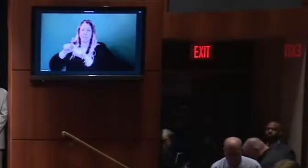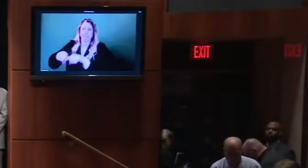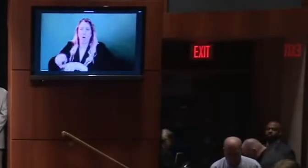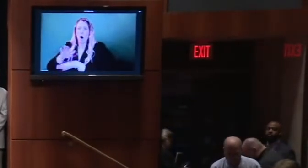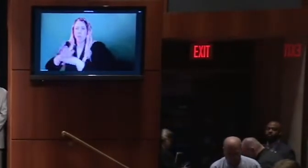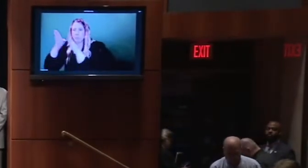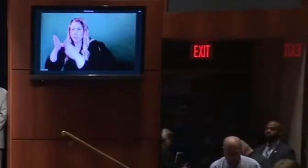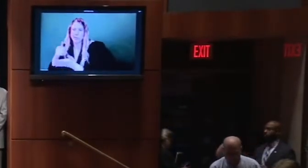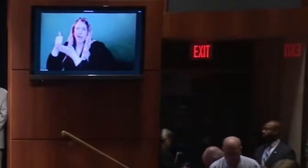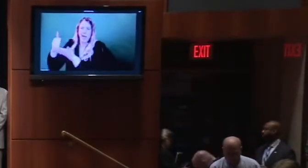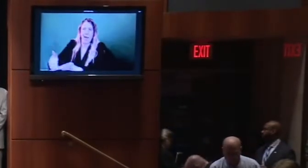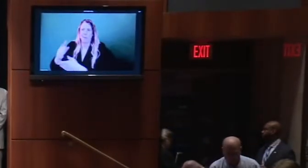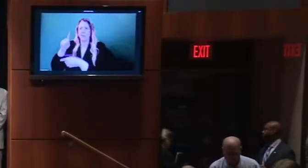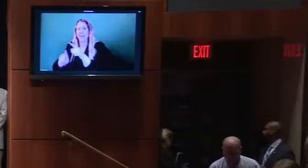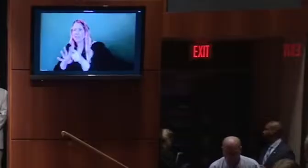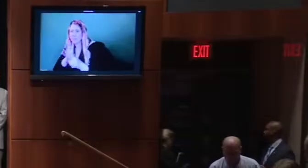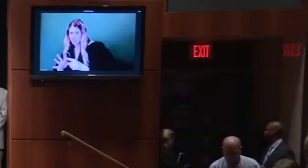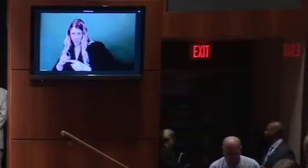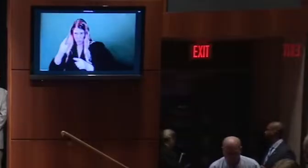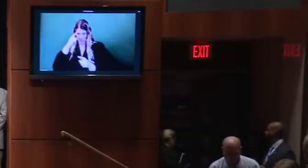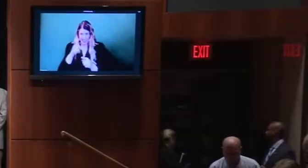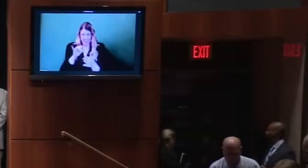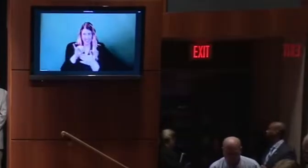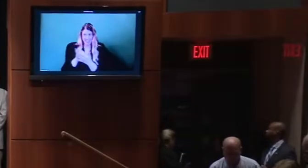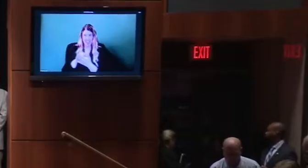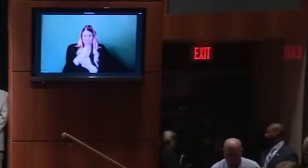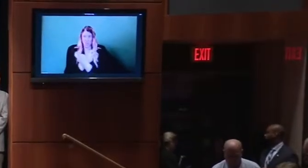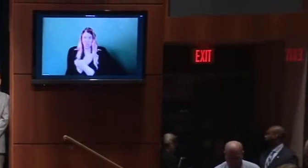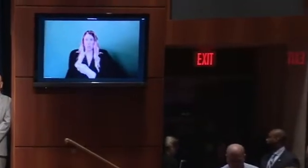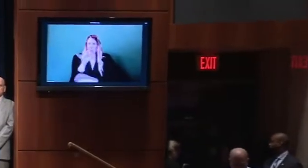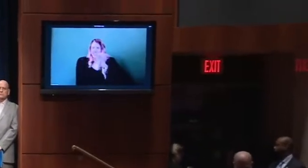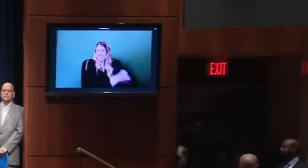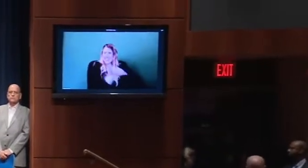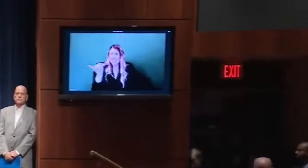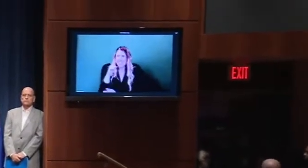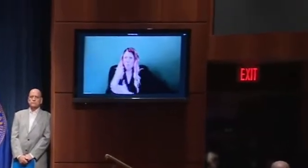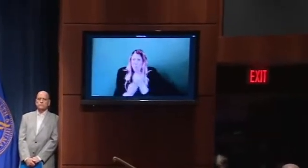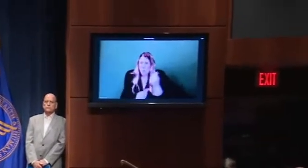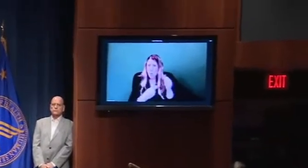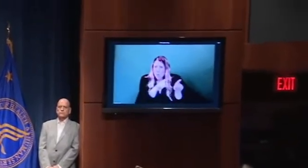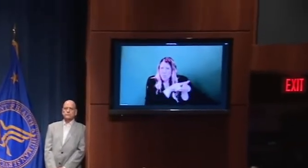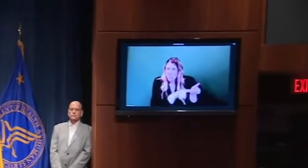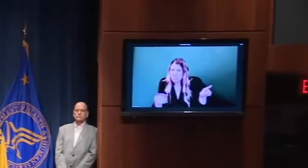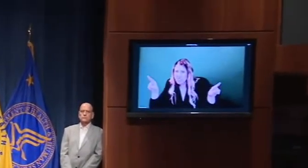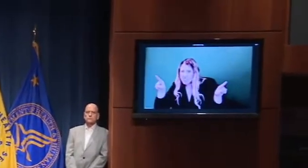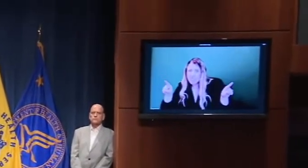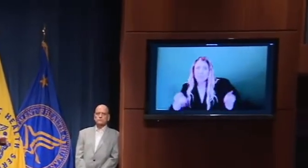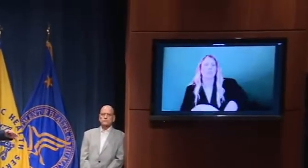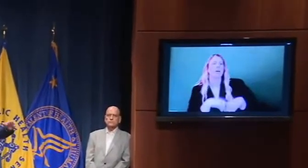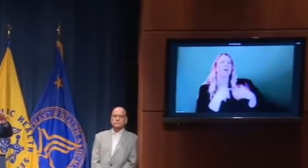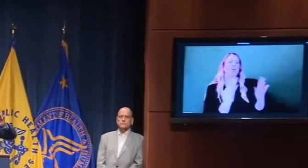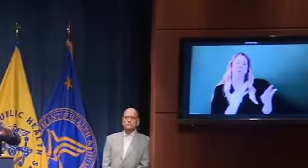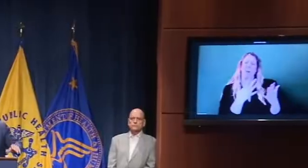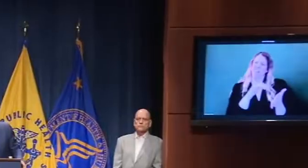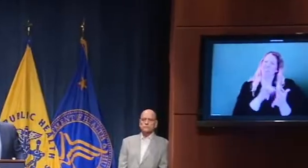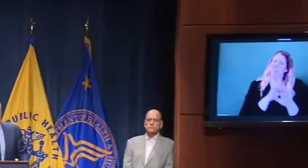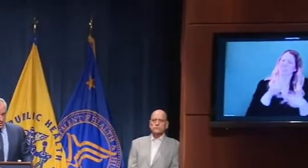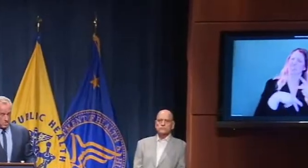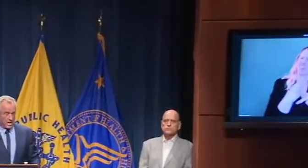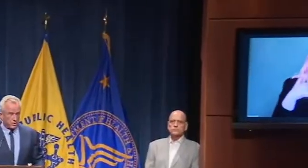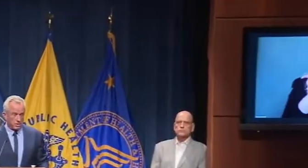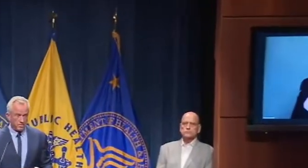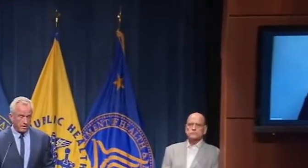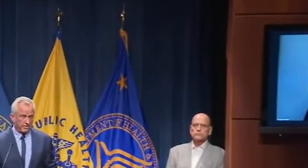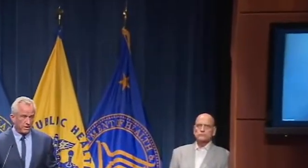be the same catalyst in all of those varying conditions, you think? Well, those are the kind of studies we're going to do. And you're right, there's